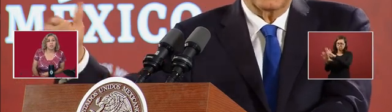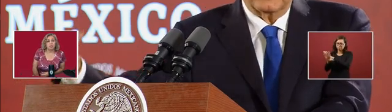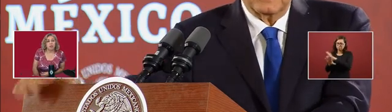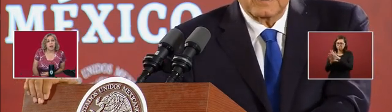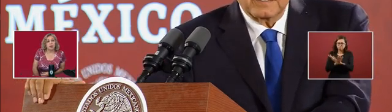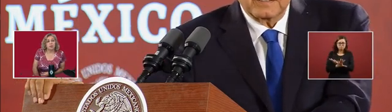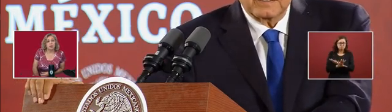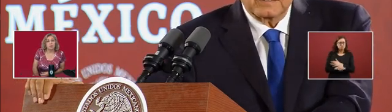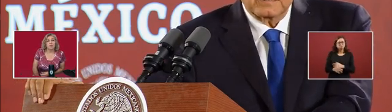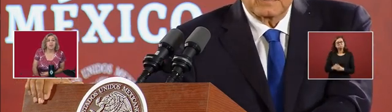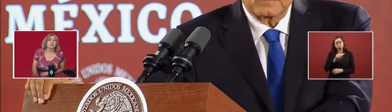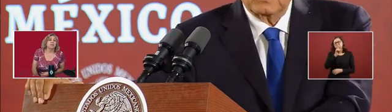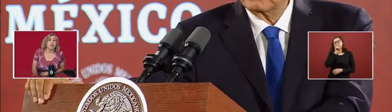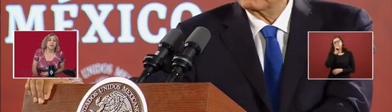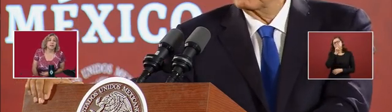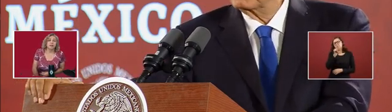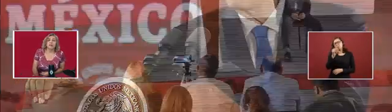restituted